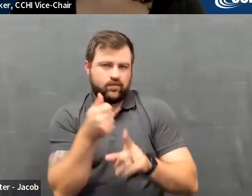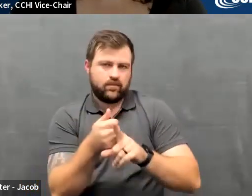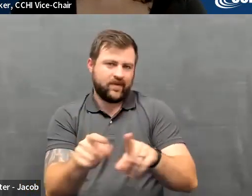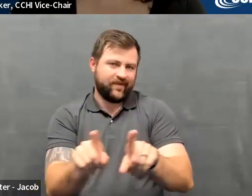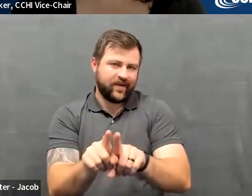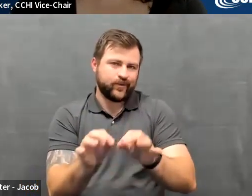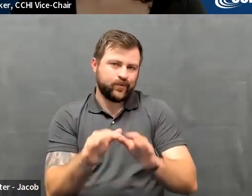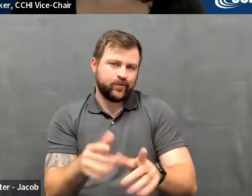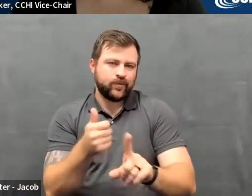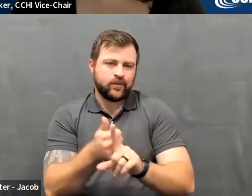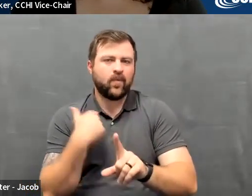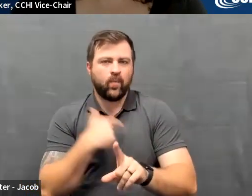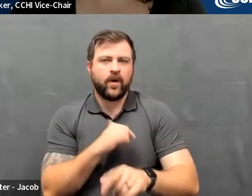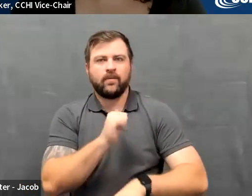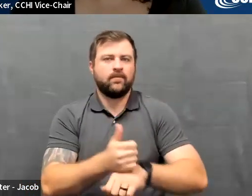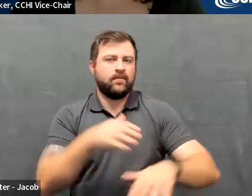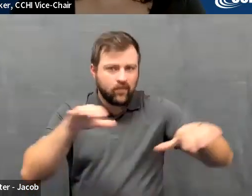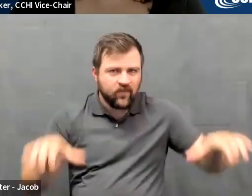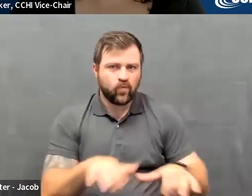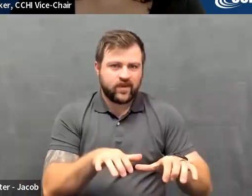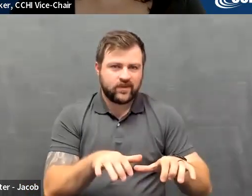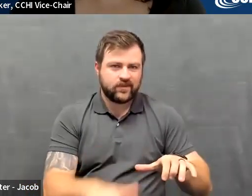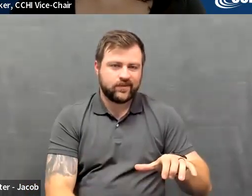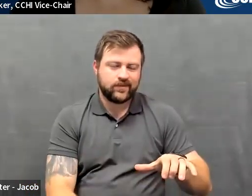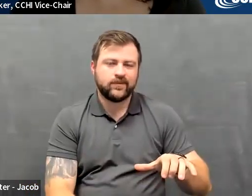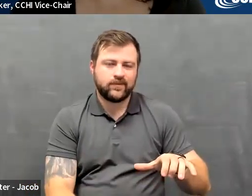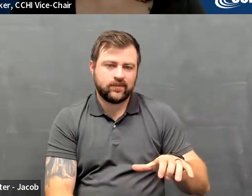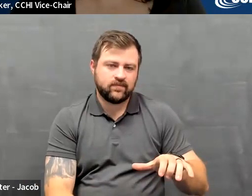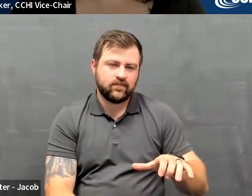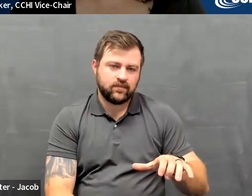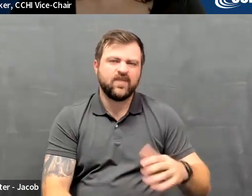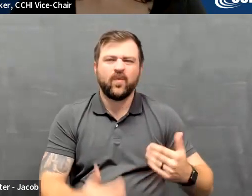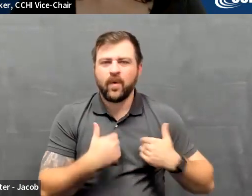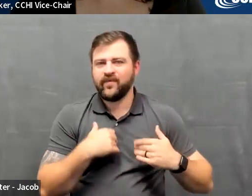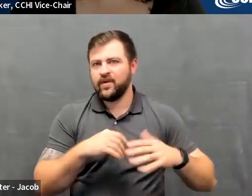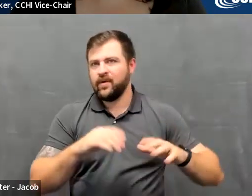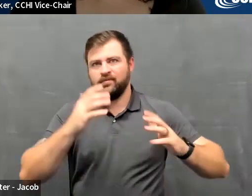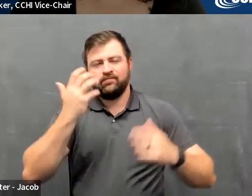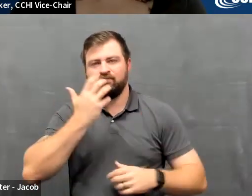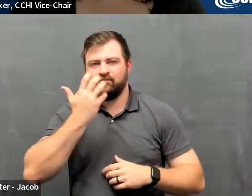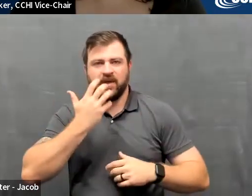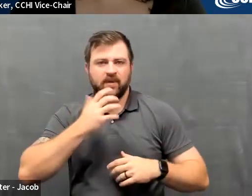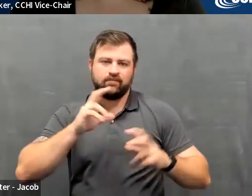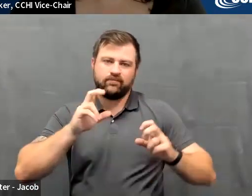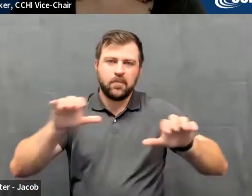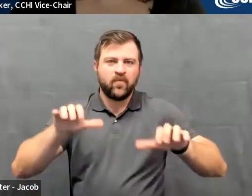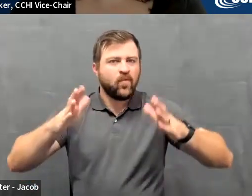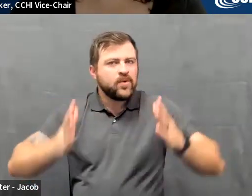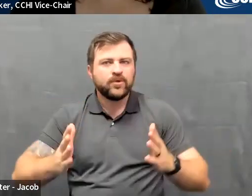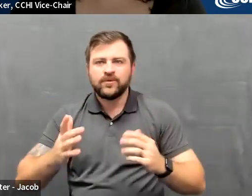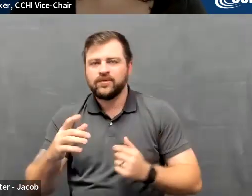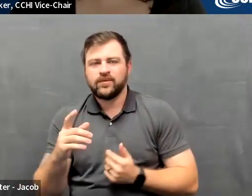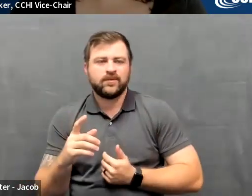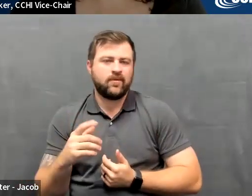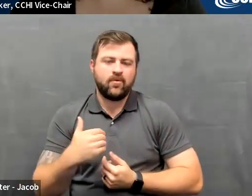we are performing. So you have amazing performers, and you